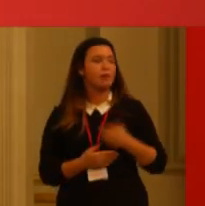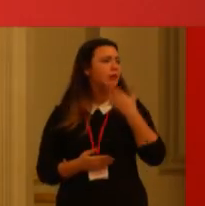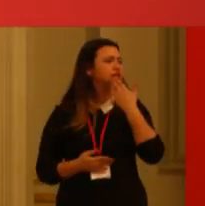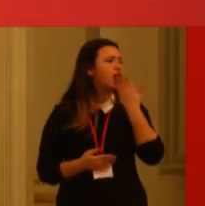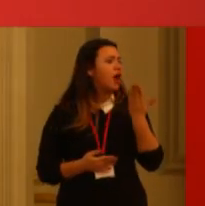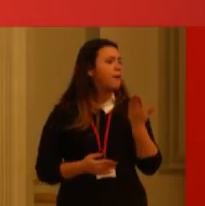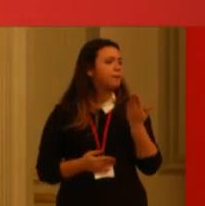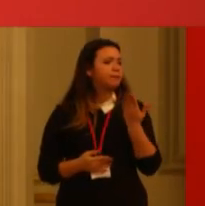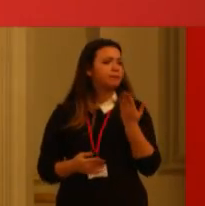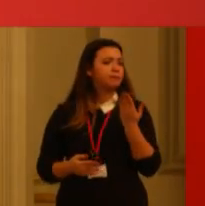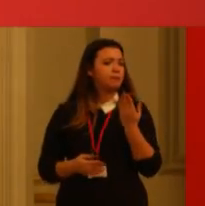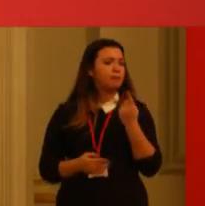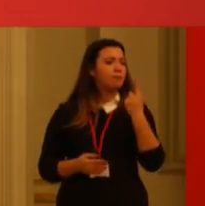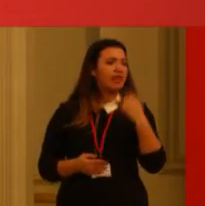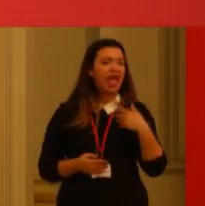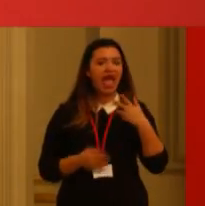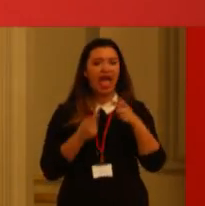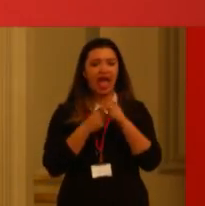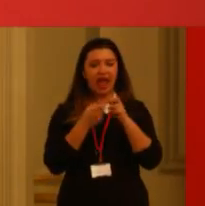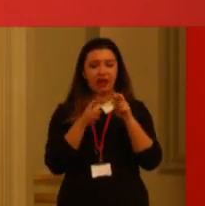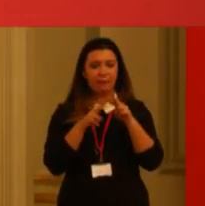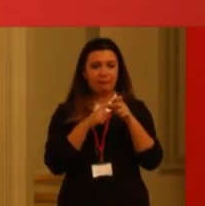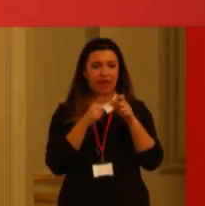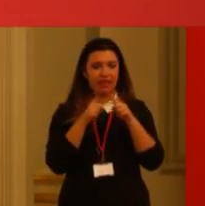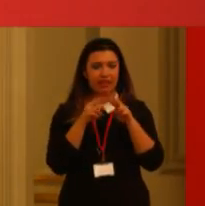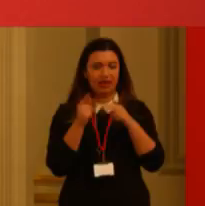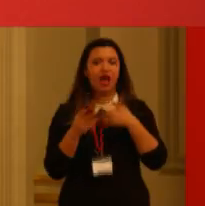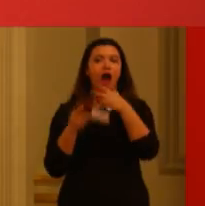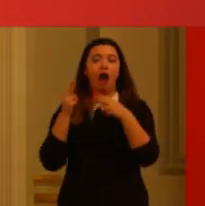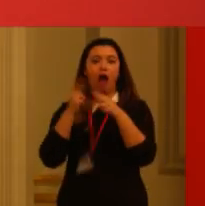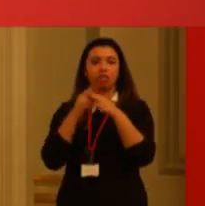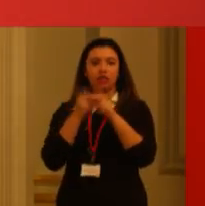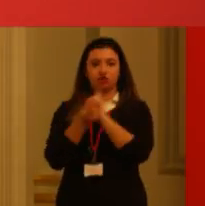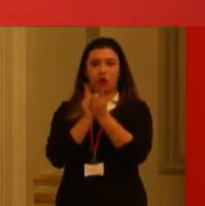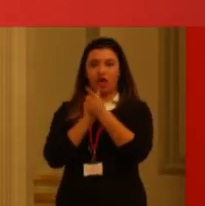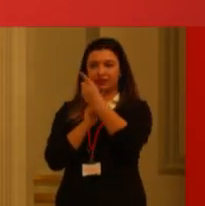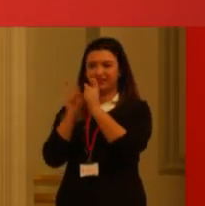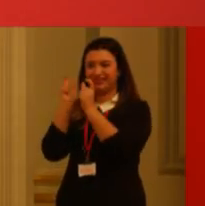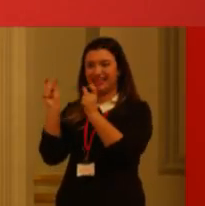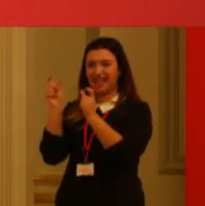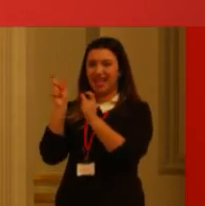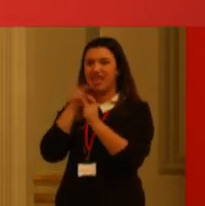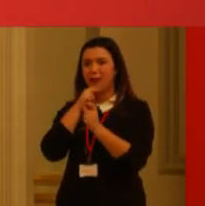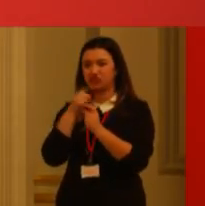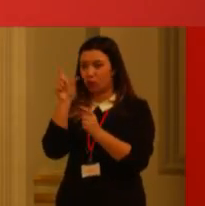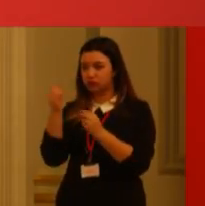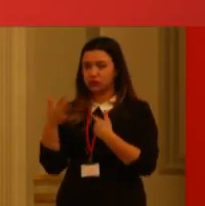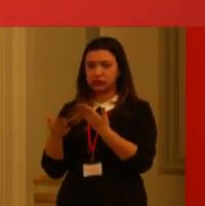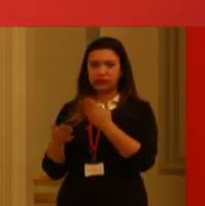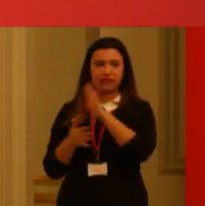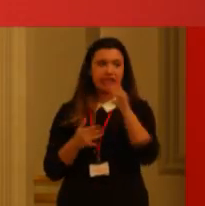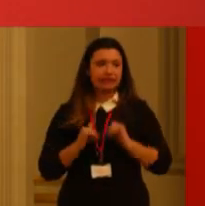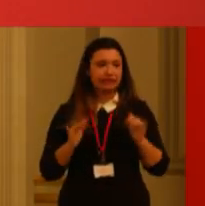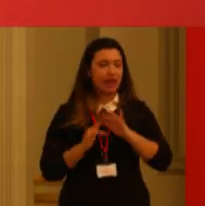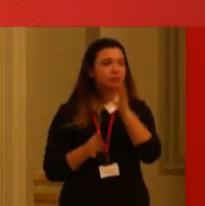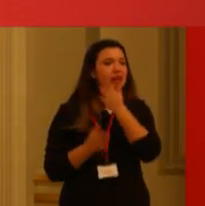not. For instance, if you're an Armenian and if your name or your surname is an Armenian one, it is